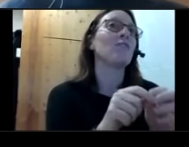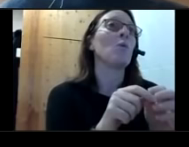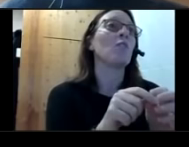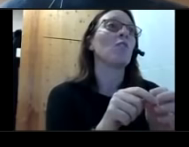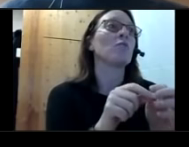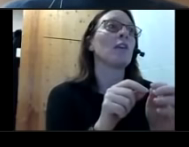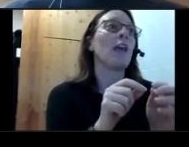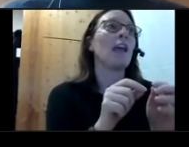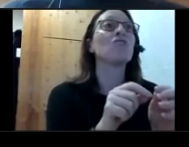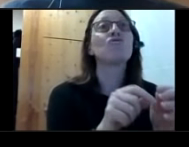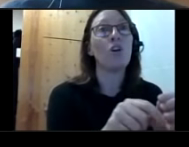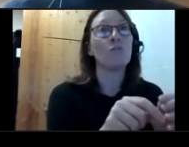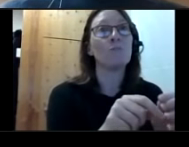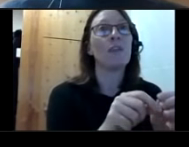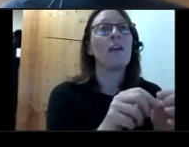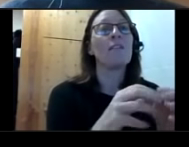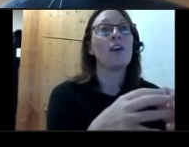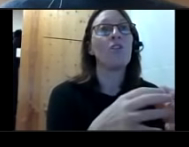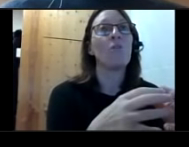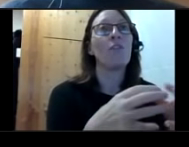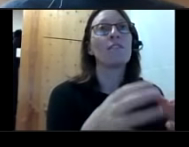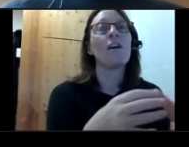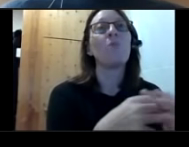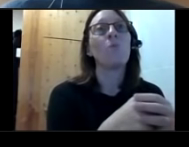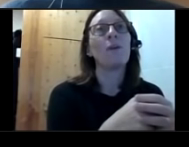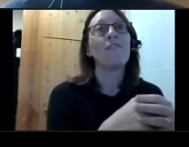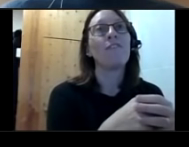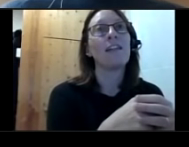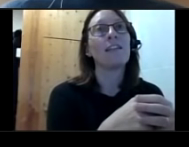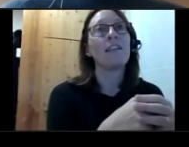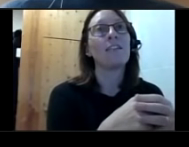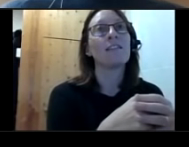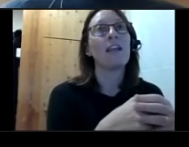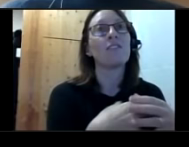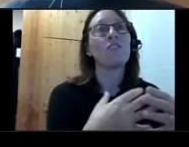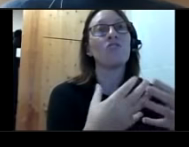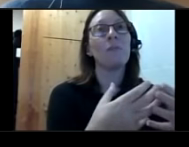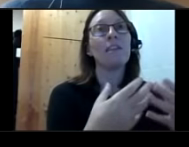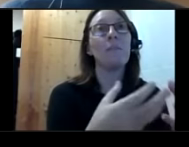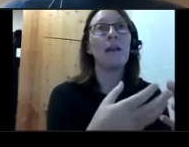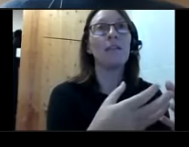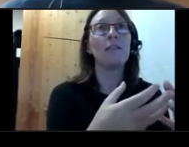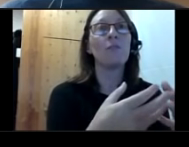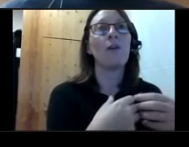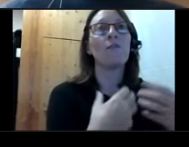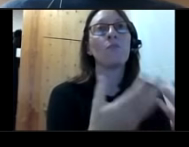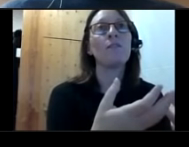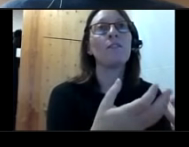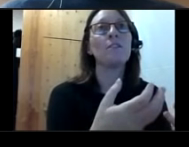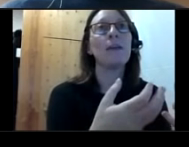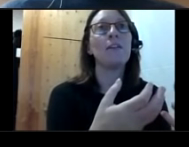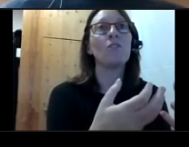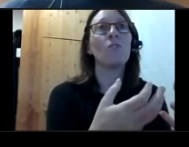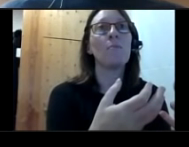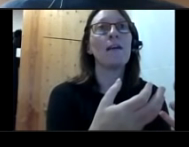excluded if you are not in control. So the example we have for that is things like social media plugins, where you have a Twitter